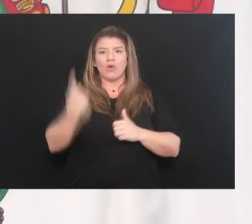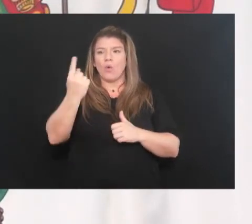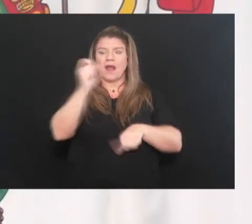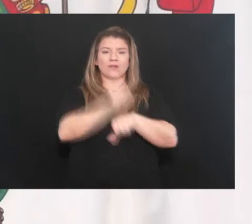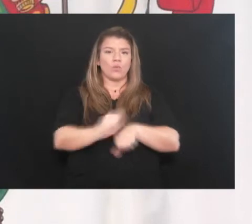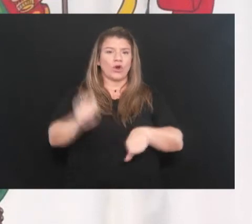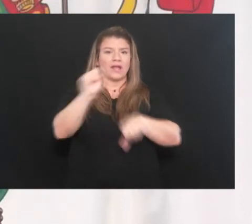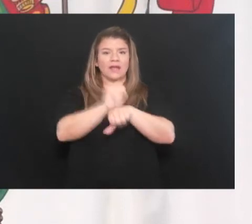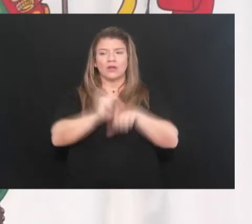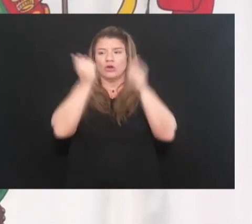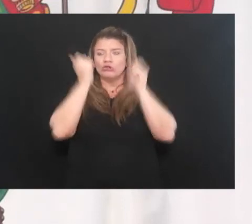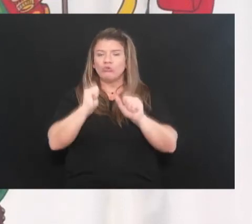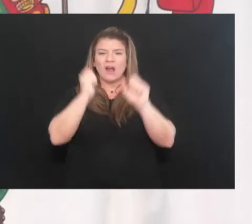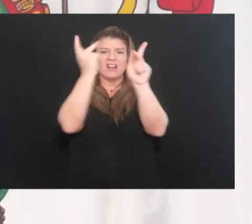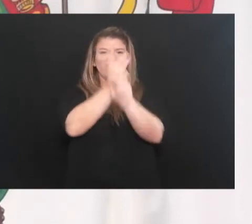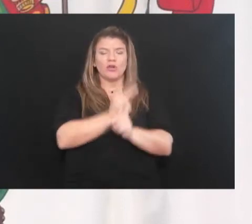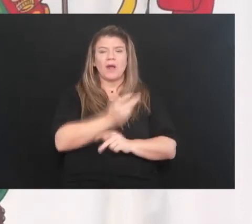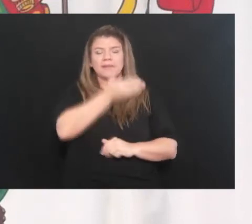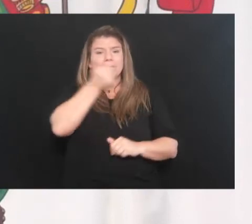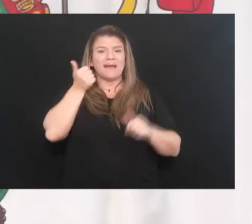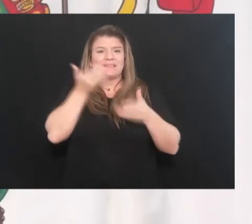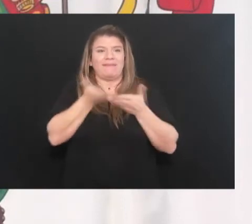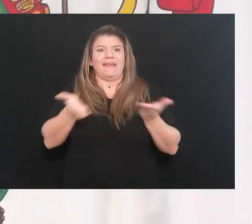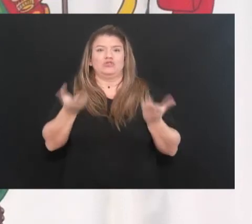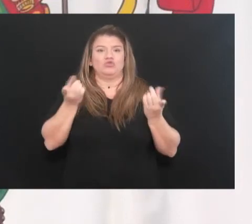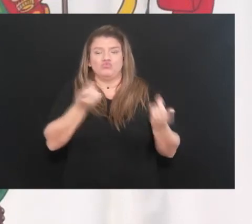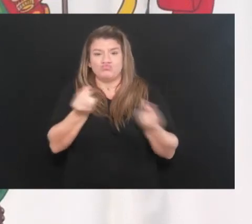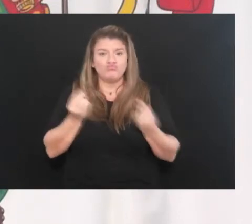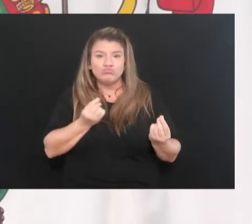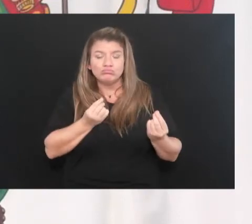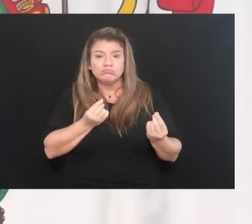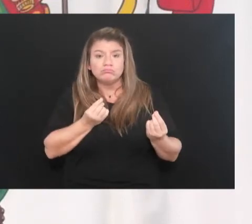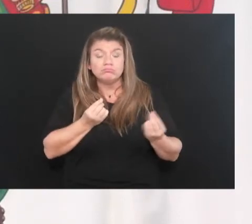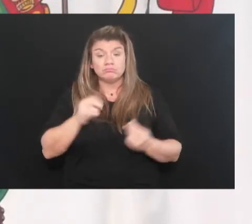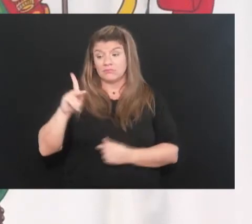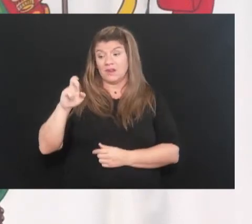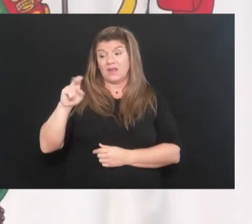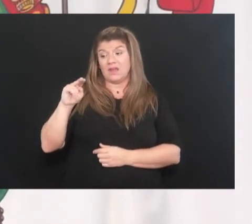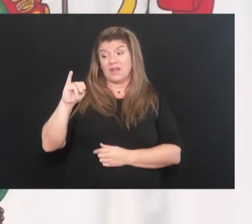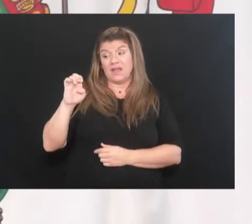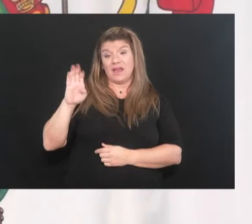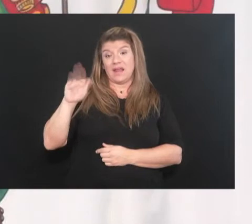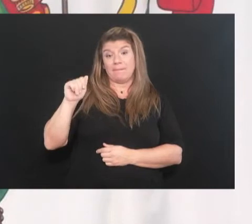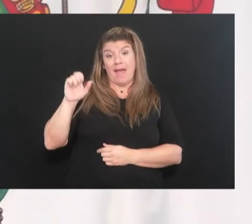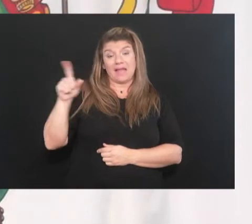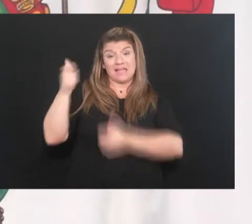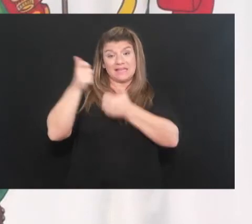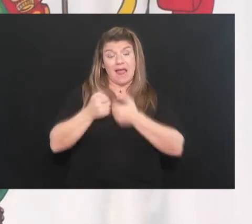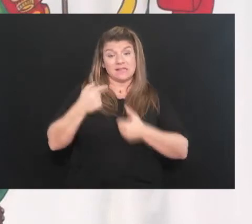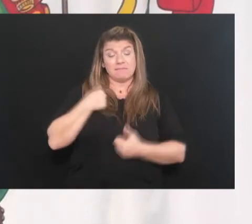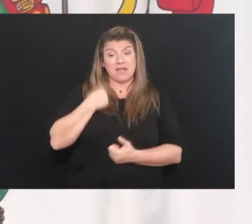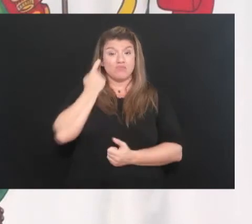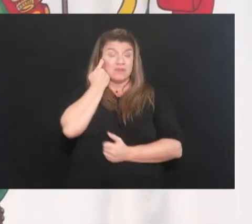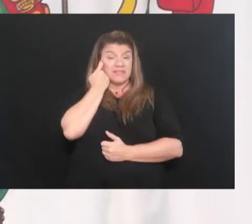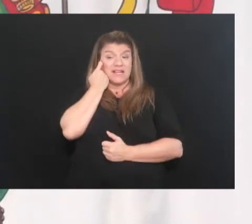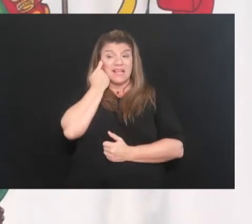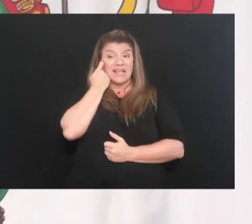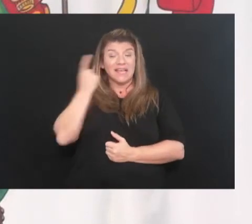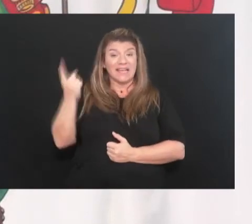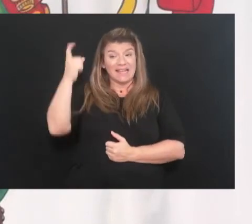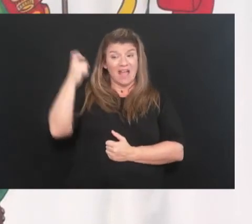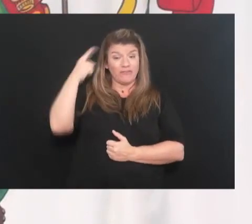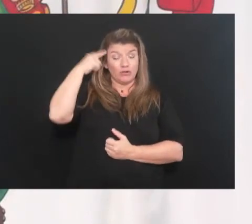out what is the best thing to do. Kenny Bass sent me a text the other day, and he said, "Governor, you